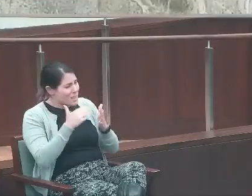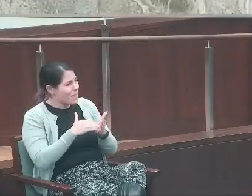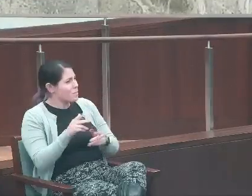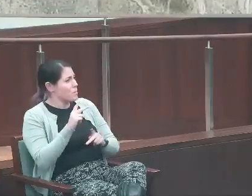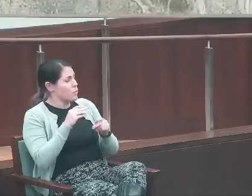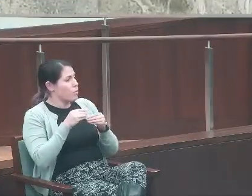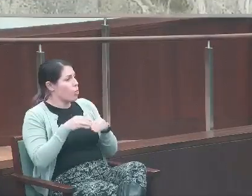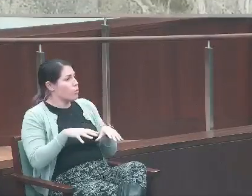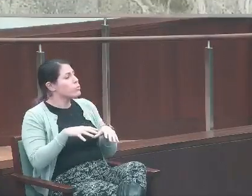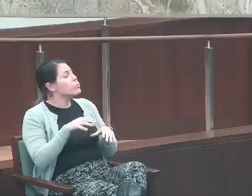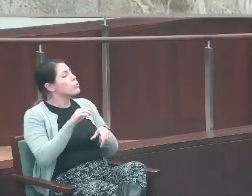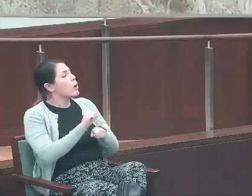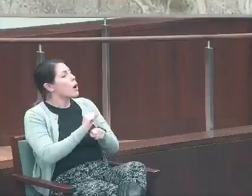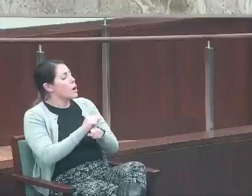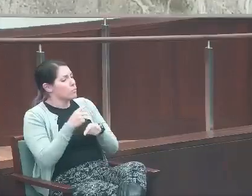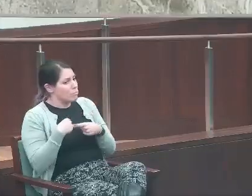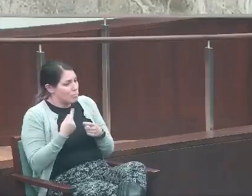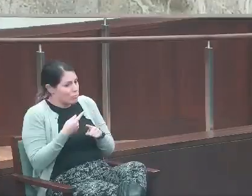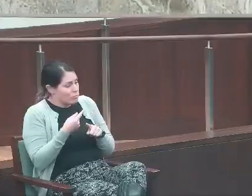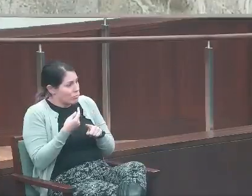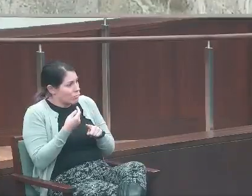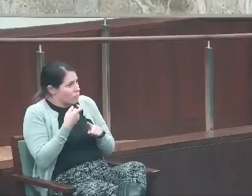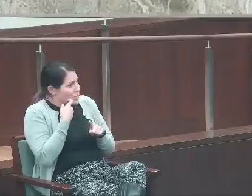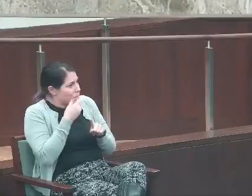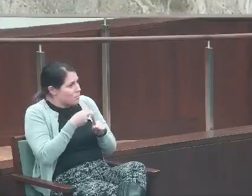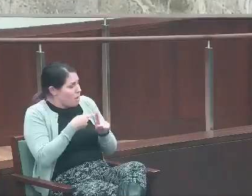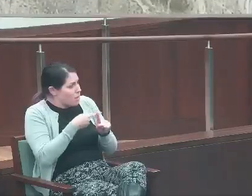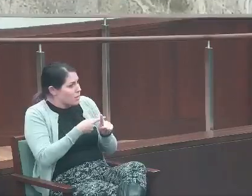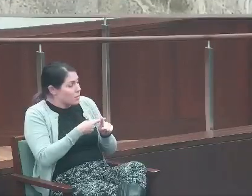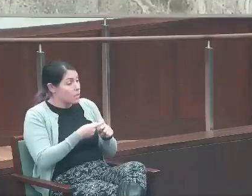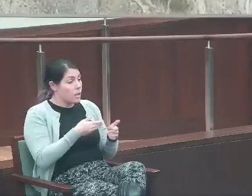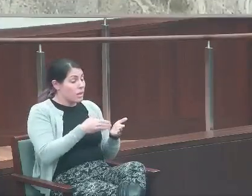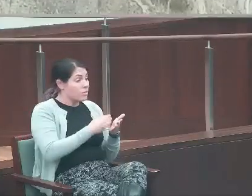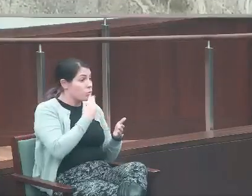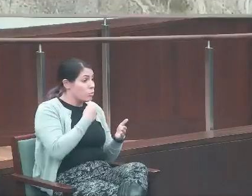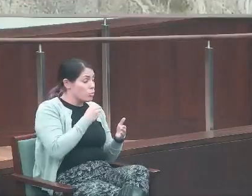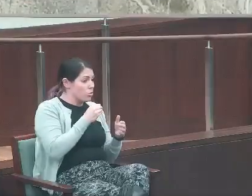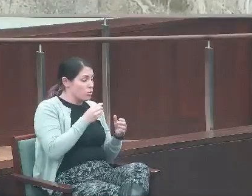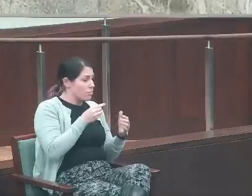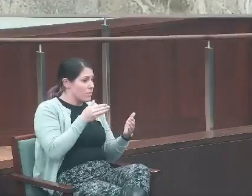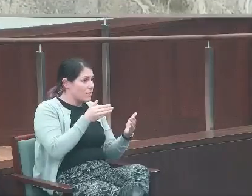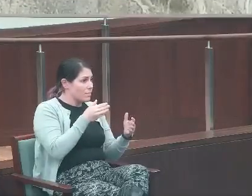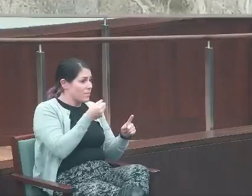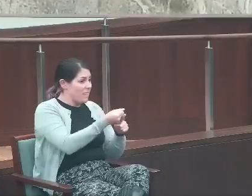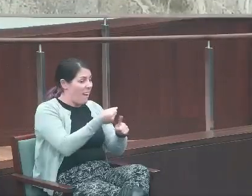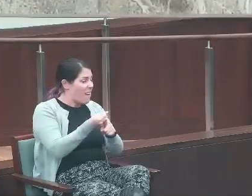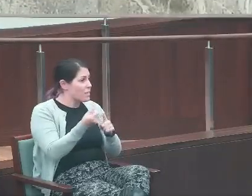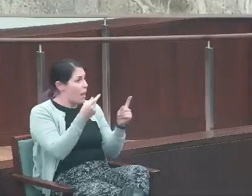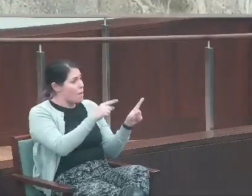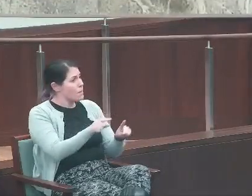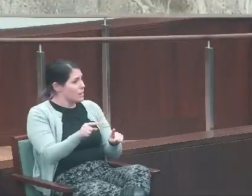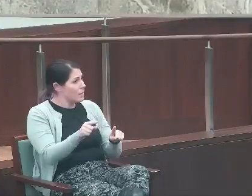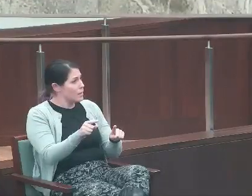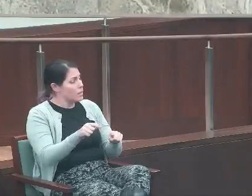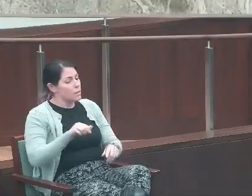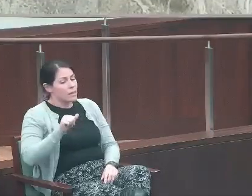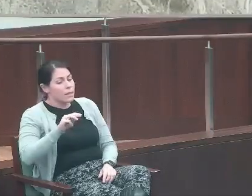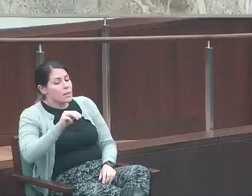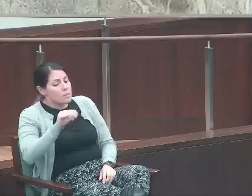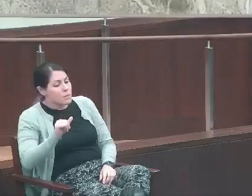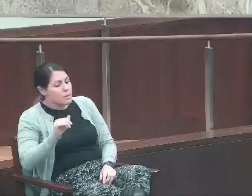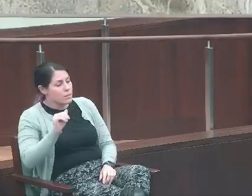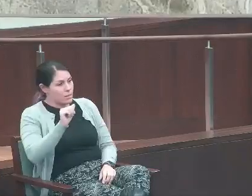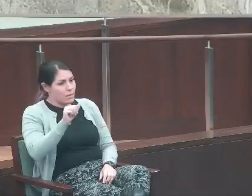months. Anti-Semitic attacks in our region and our country are at record highs. And as Amy and Aaron made